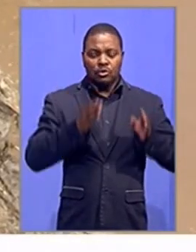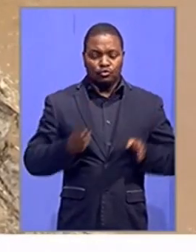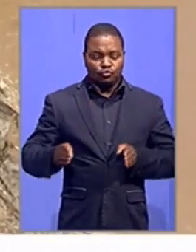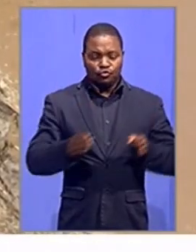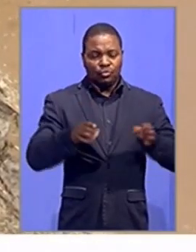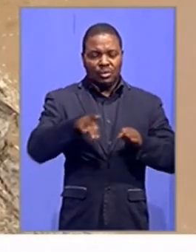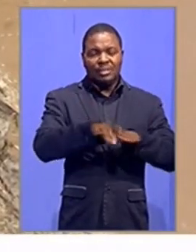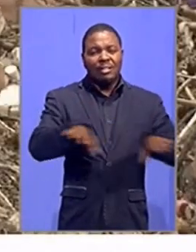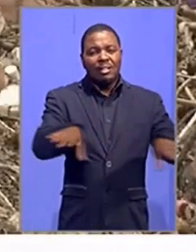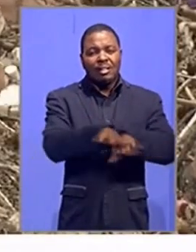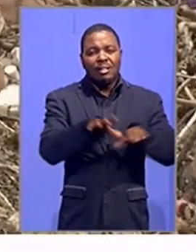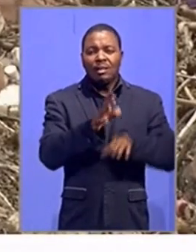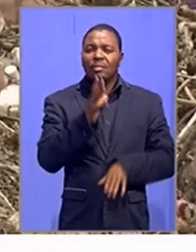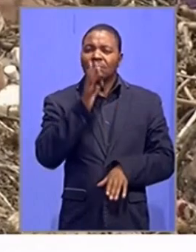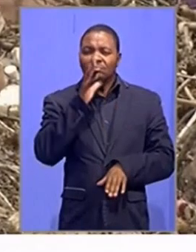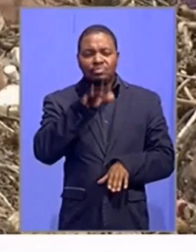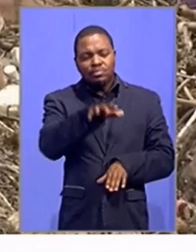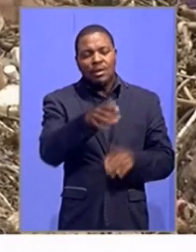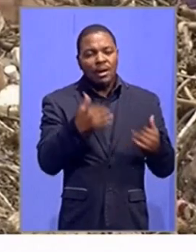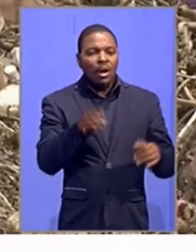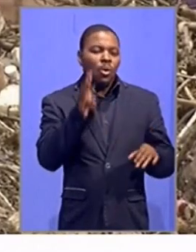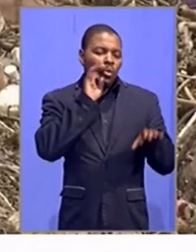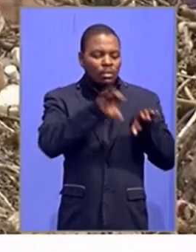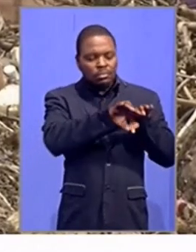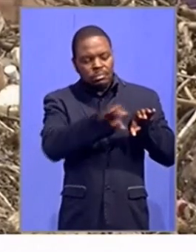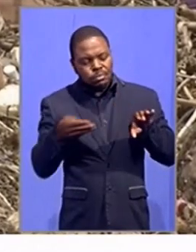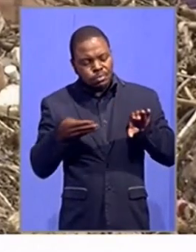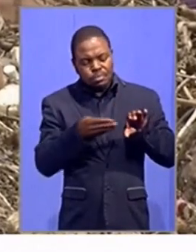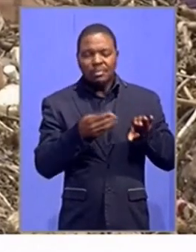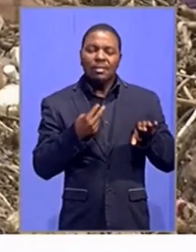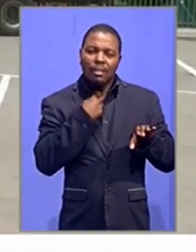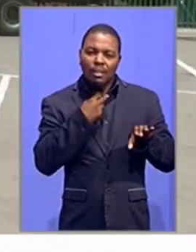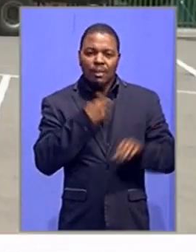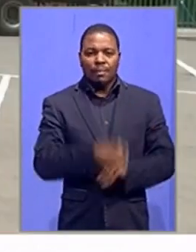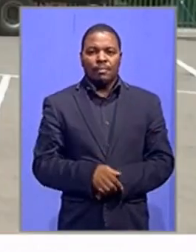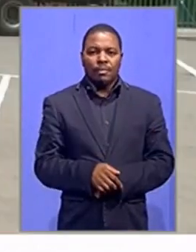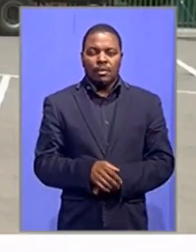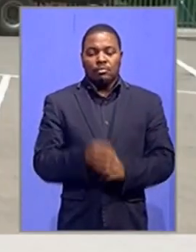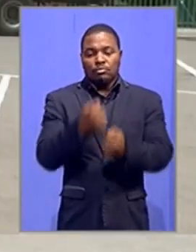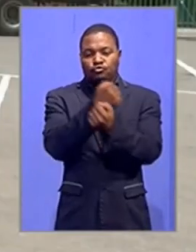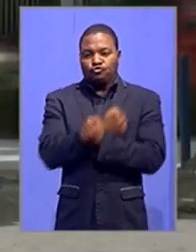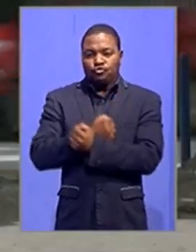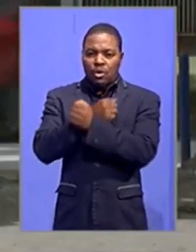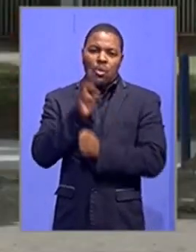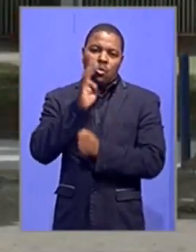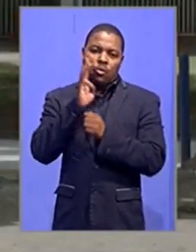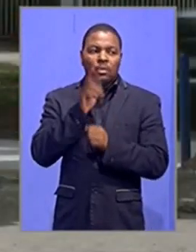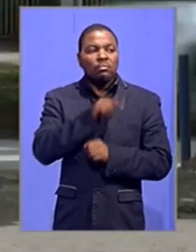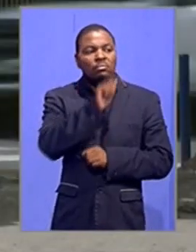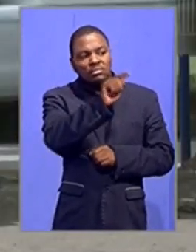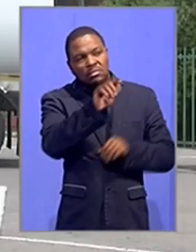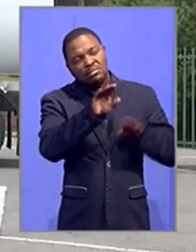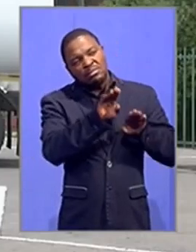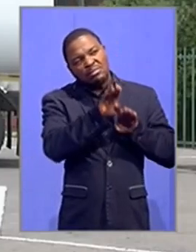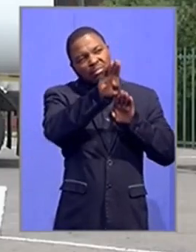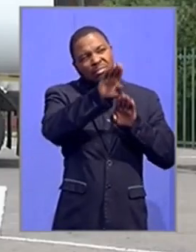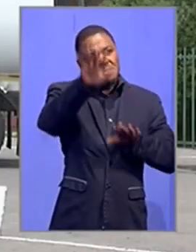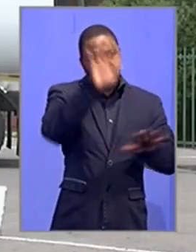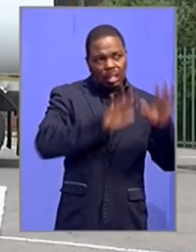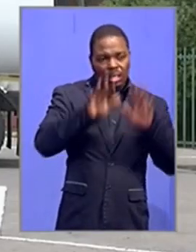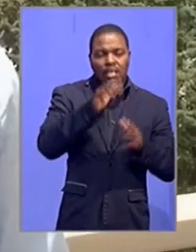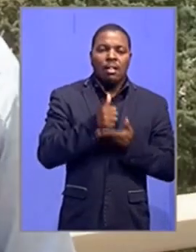tletse mahuhudi a thibelang metsi ho phalla ka nepo. Romeletswe ditanka tsa metsi dibakeng tse phahameng tse